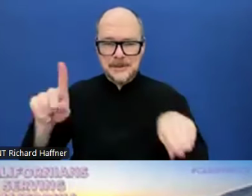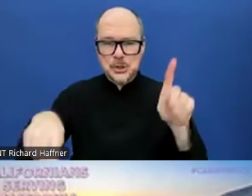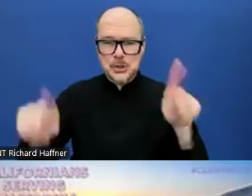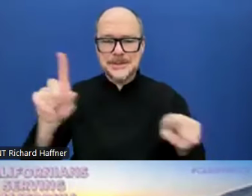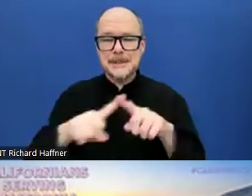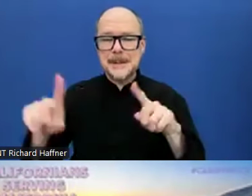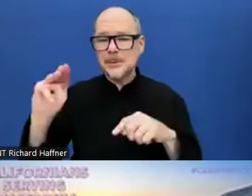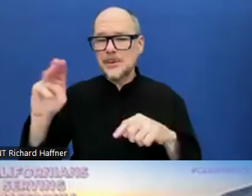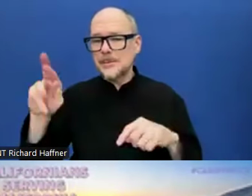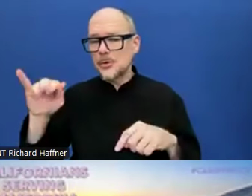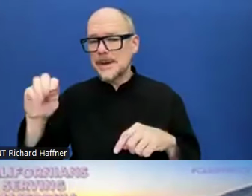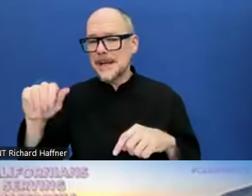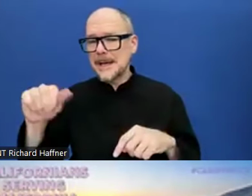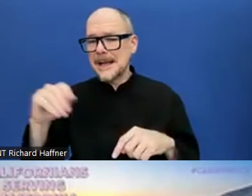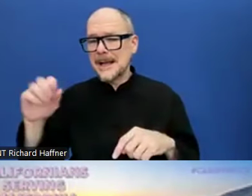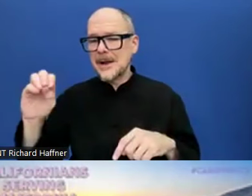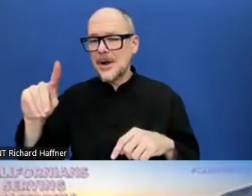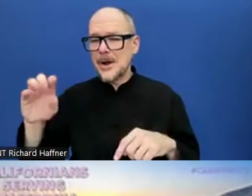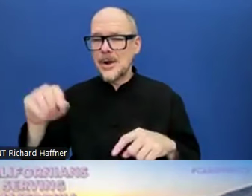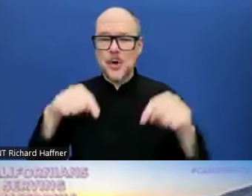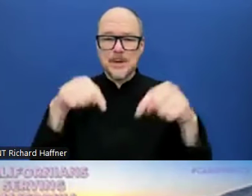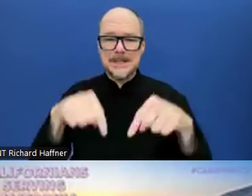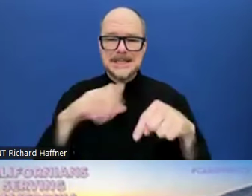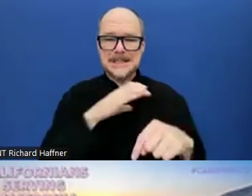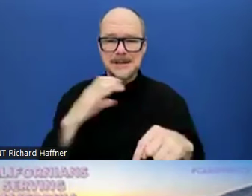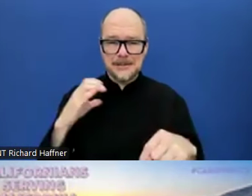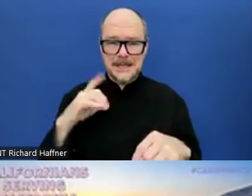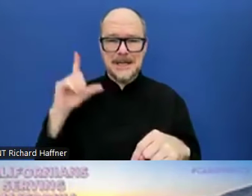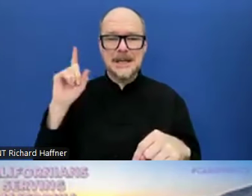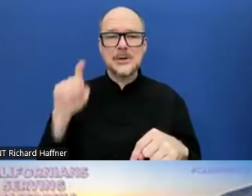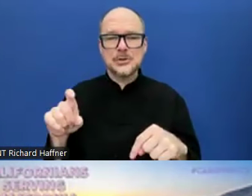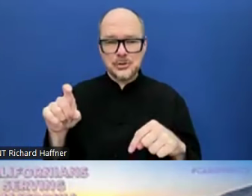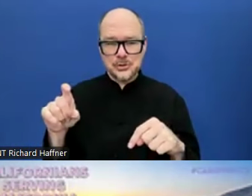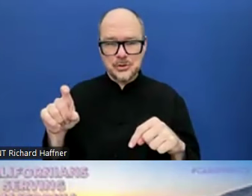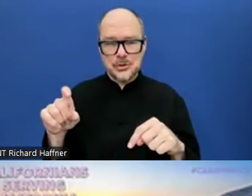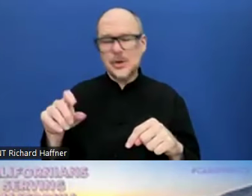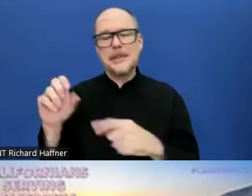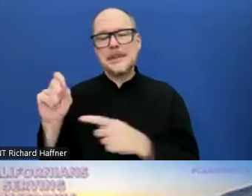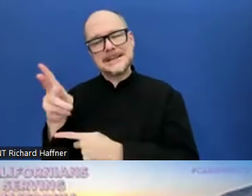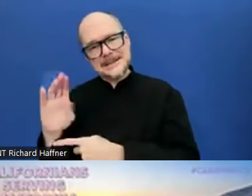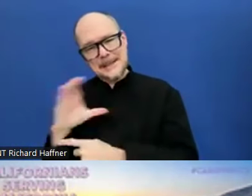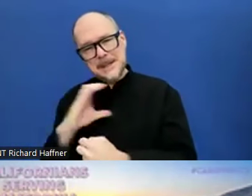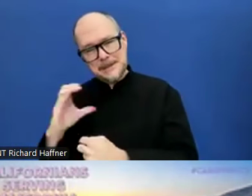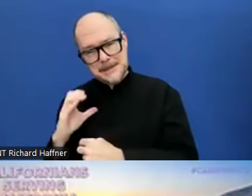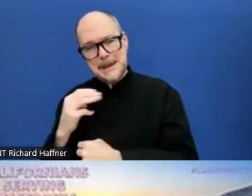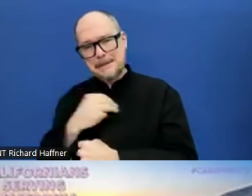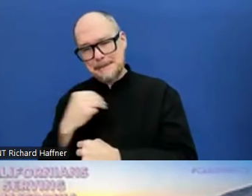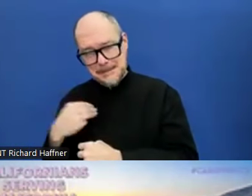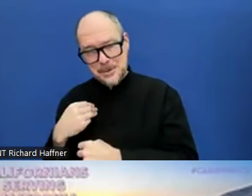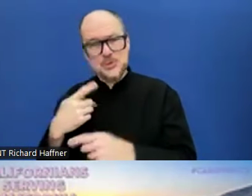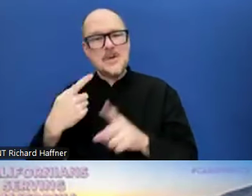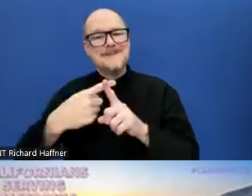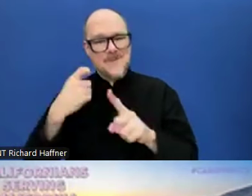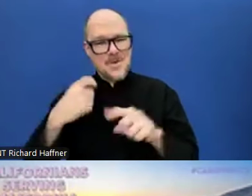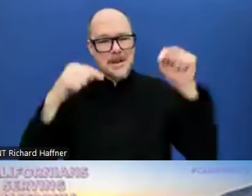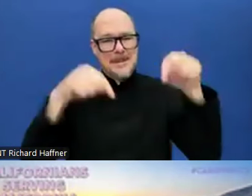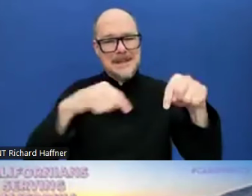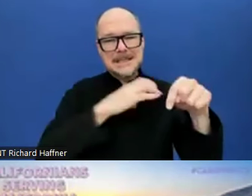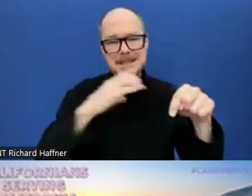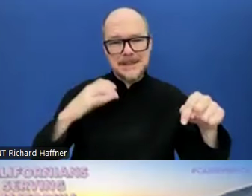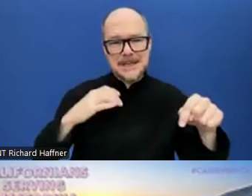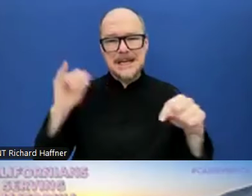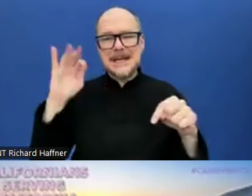with Otto in the sense that this committee should be made up of, or the subcommittee should be made up of the committee. Otherwise, the voice